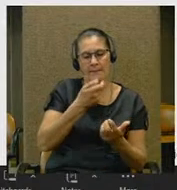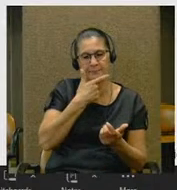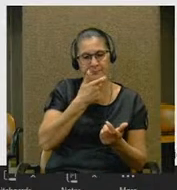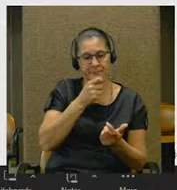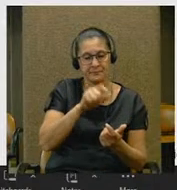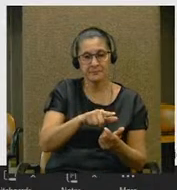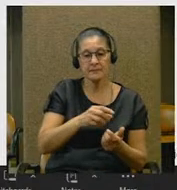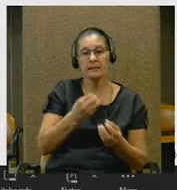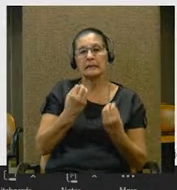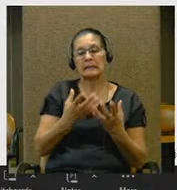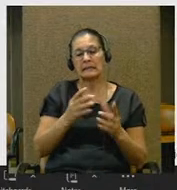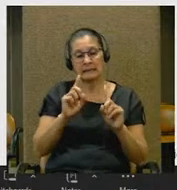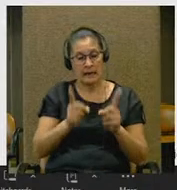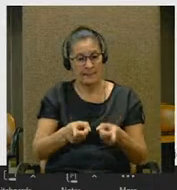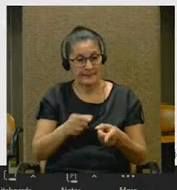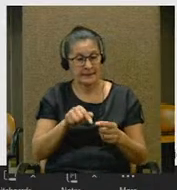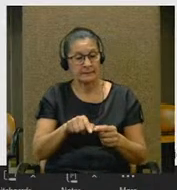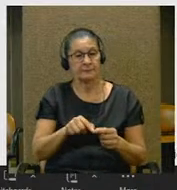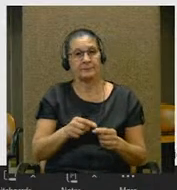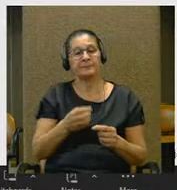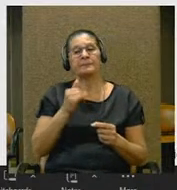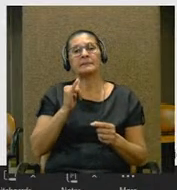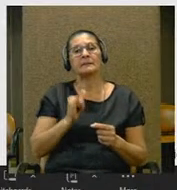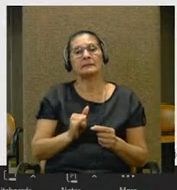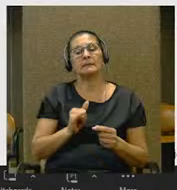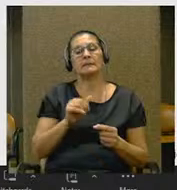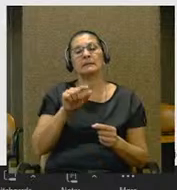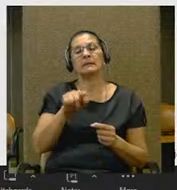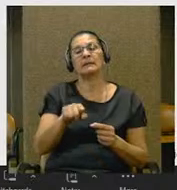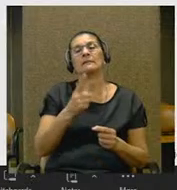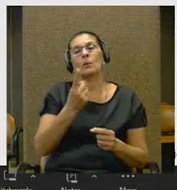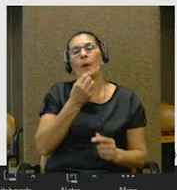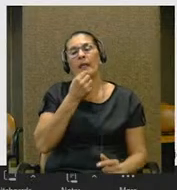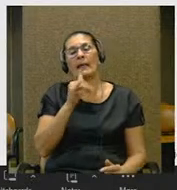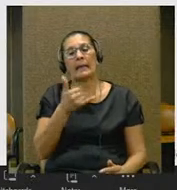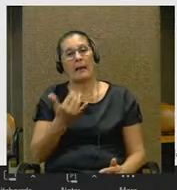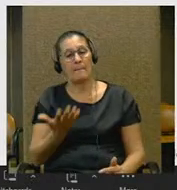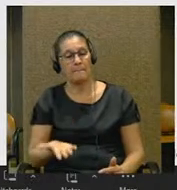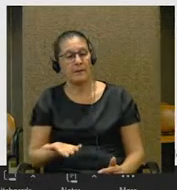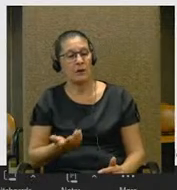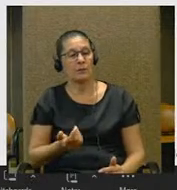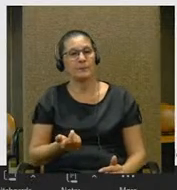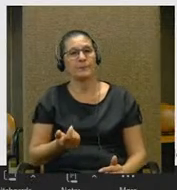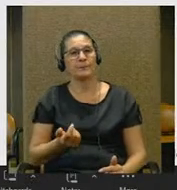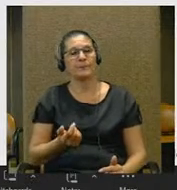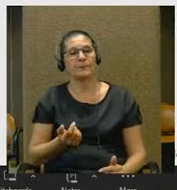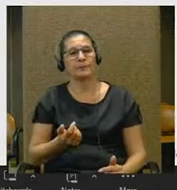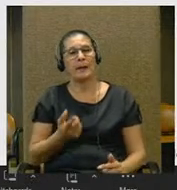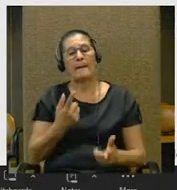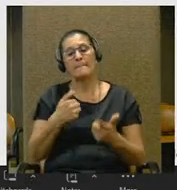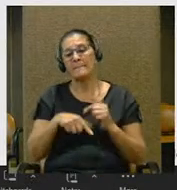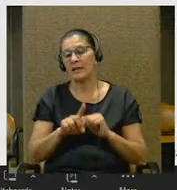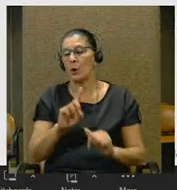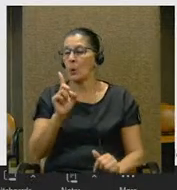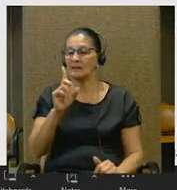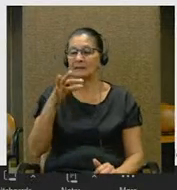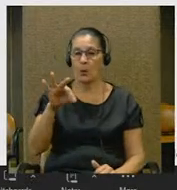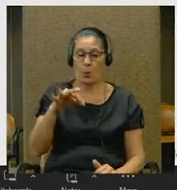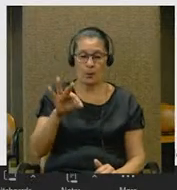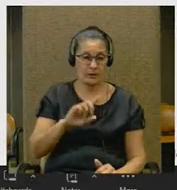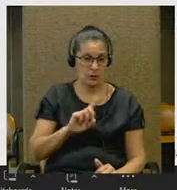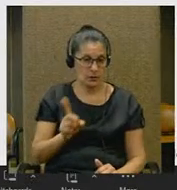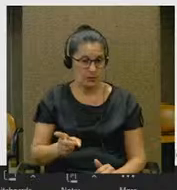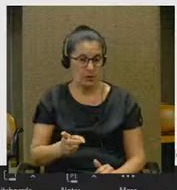synthetic. So fentanyl is an example of a synthetic opioid, but it's not the only one. Now, these synthetic opioids are produced